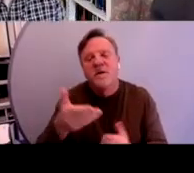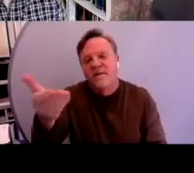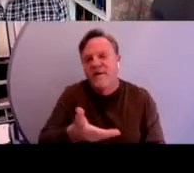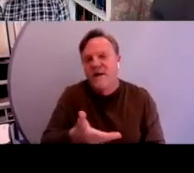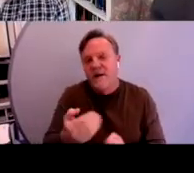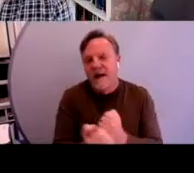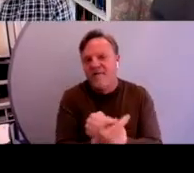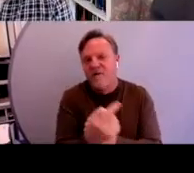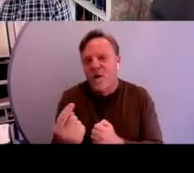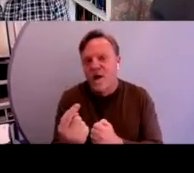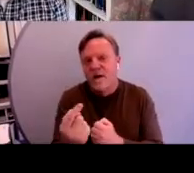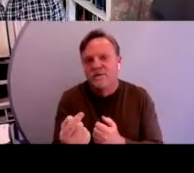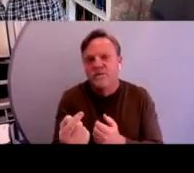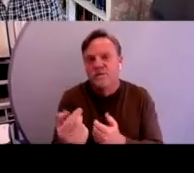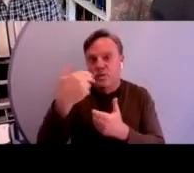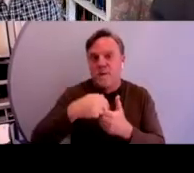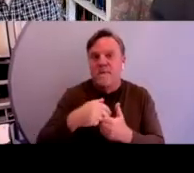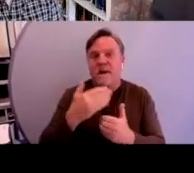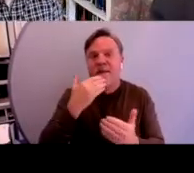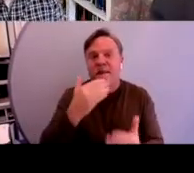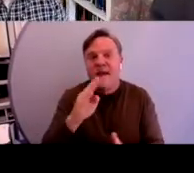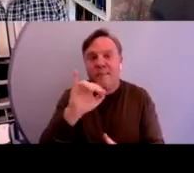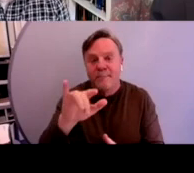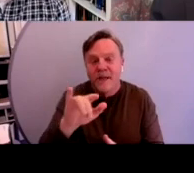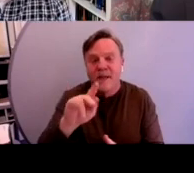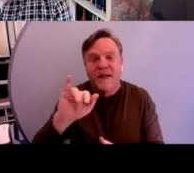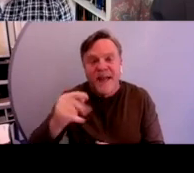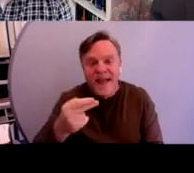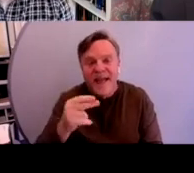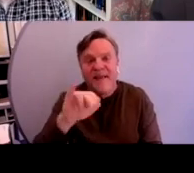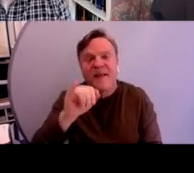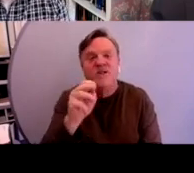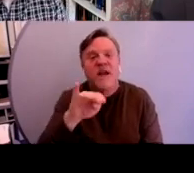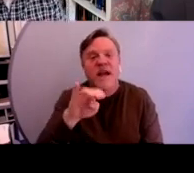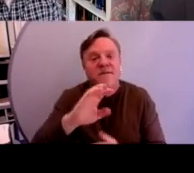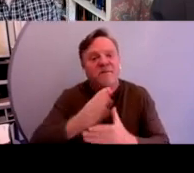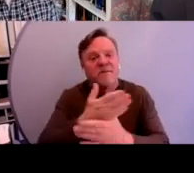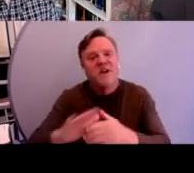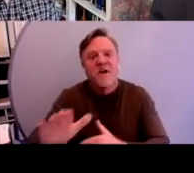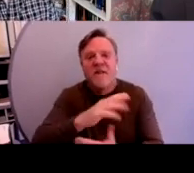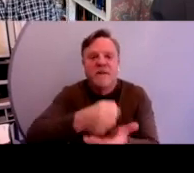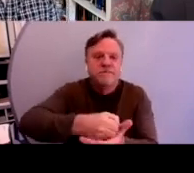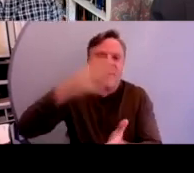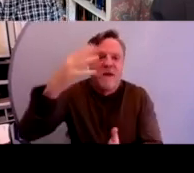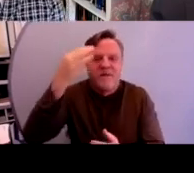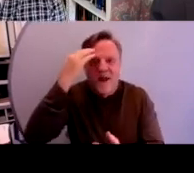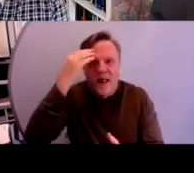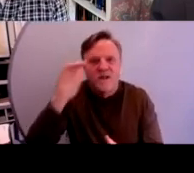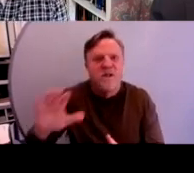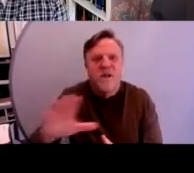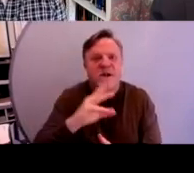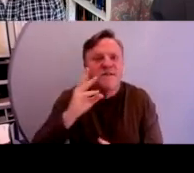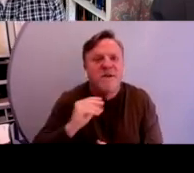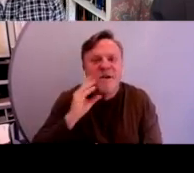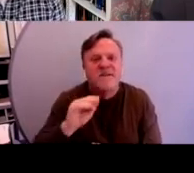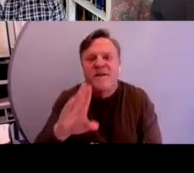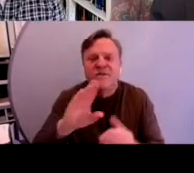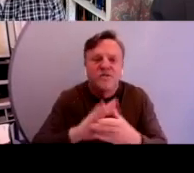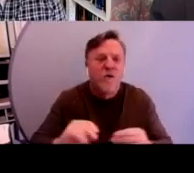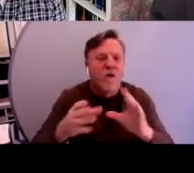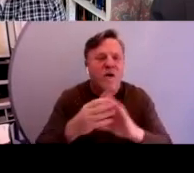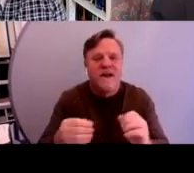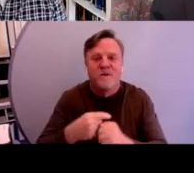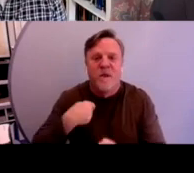to join me in thanking Bill, Keith, and Jasmine for sharing their wealth of knowledge, their experiences, and their stories with